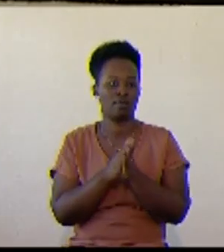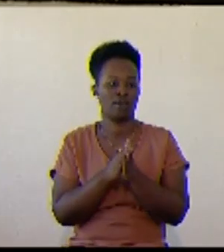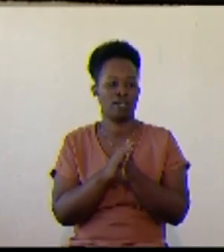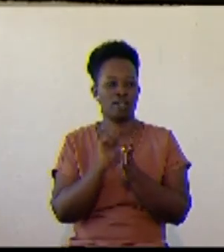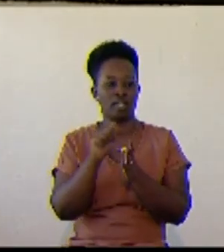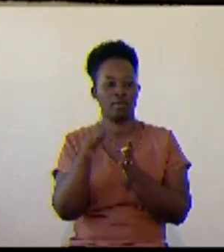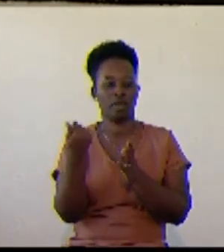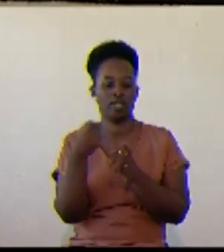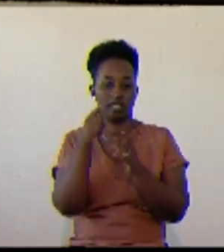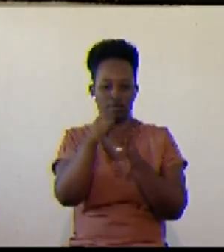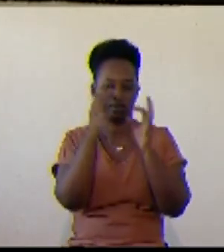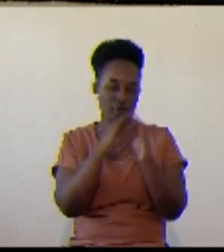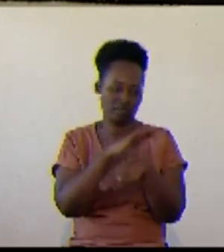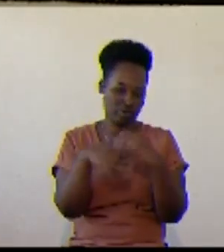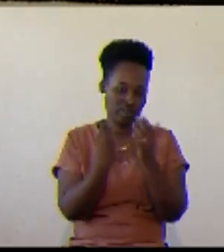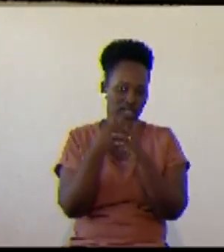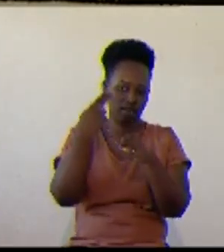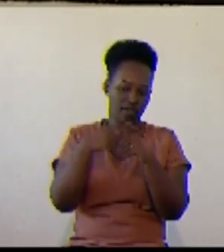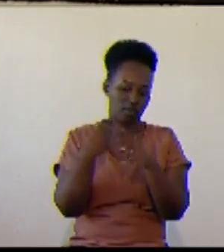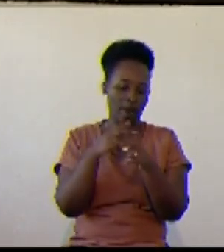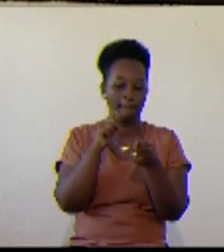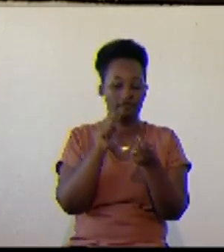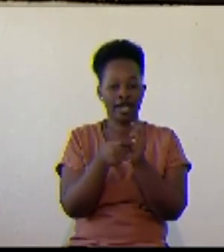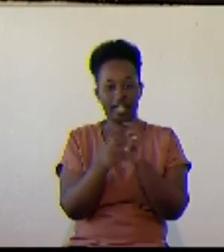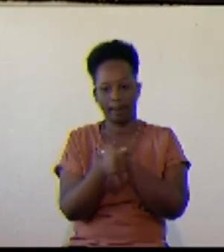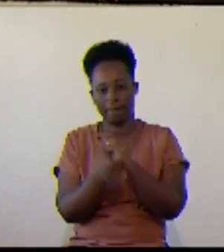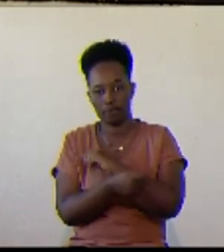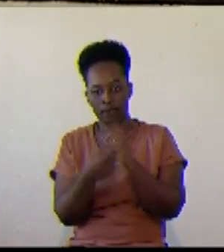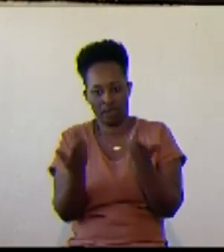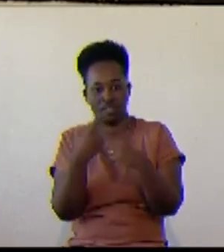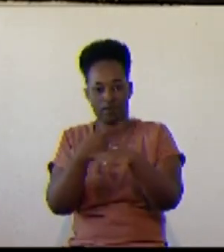are variable costs. So let's look at